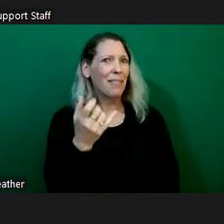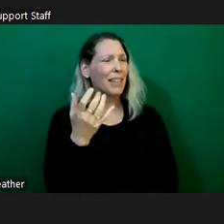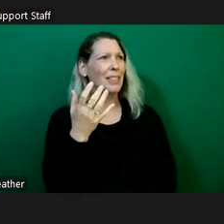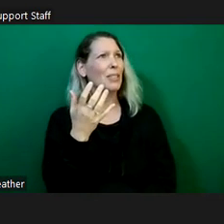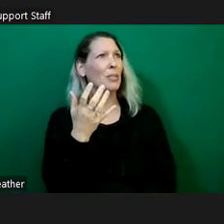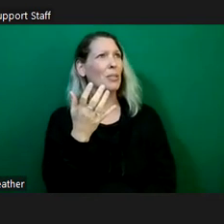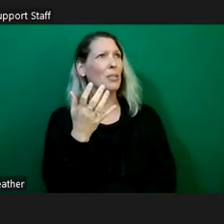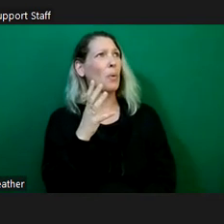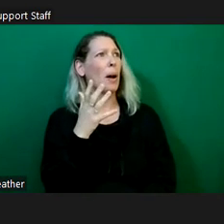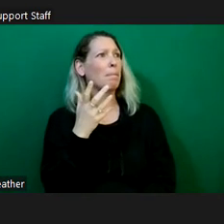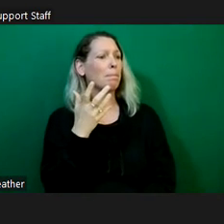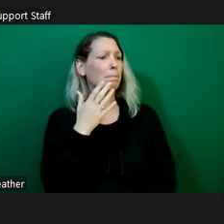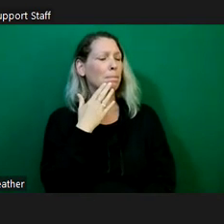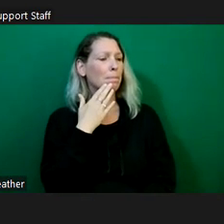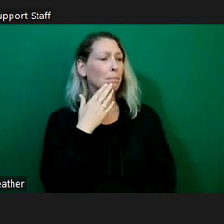a